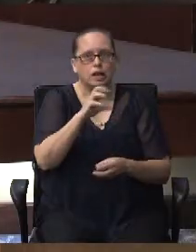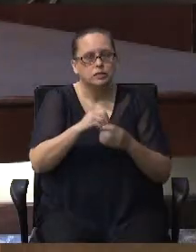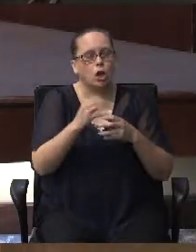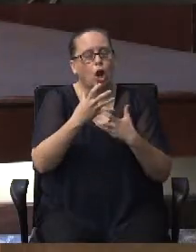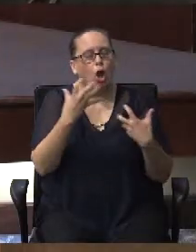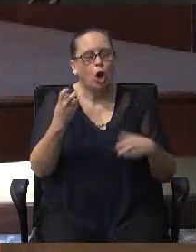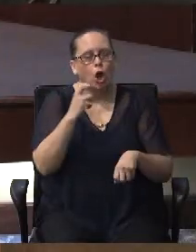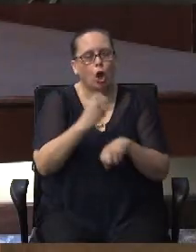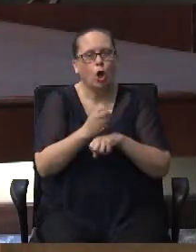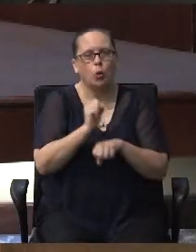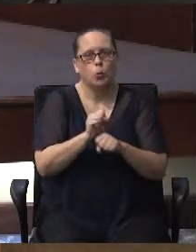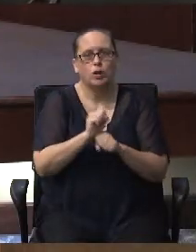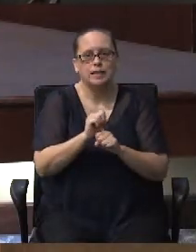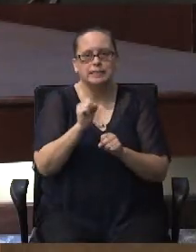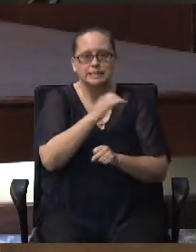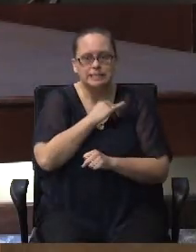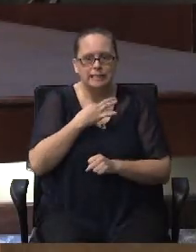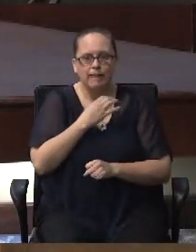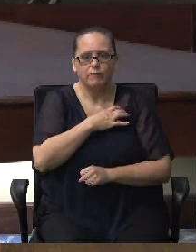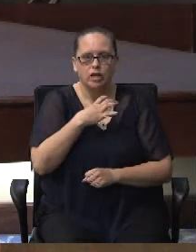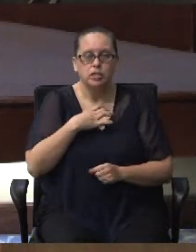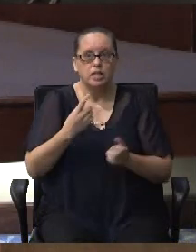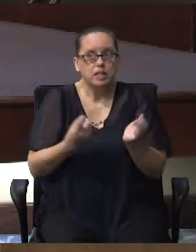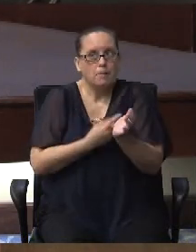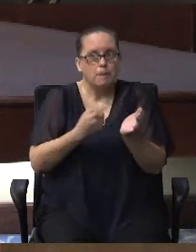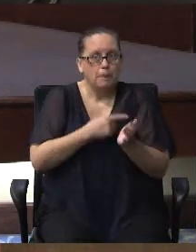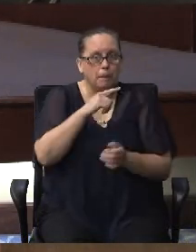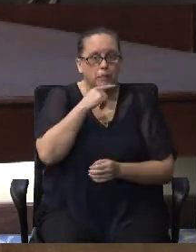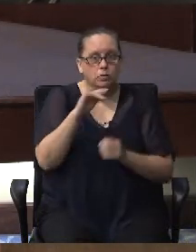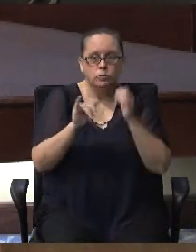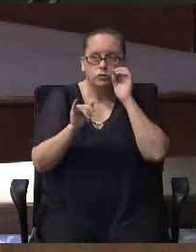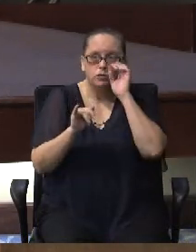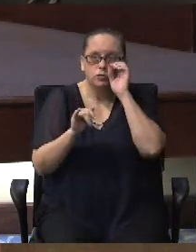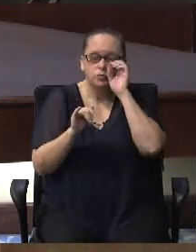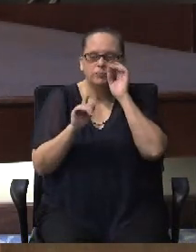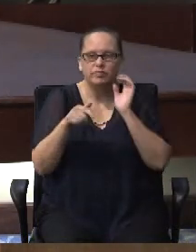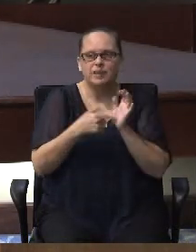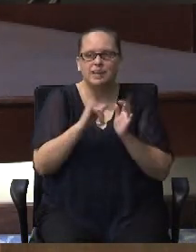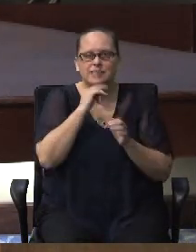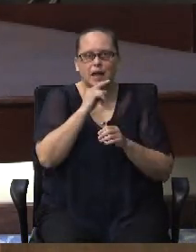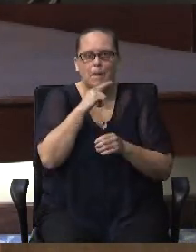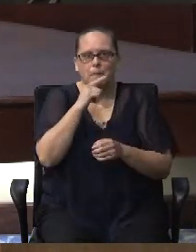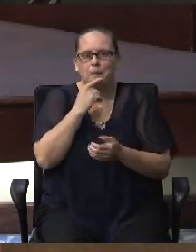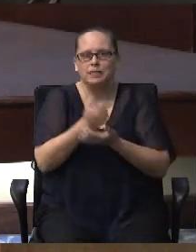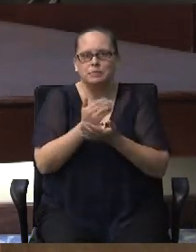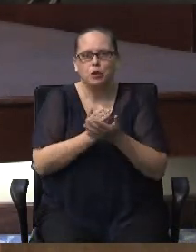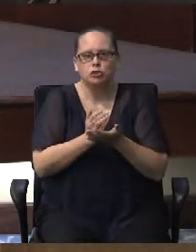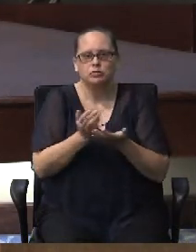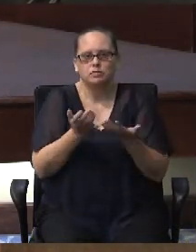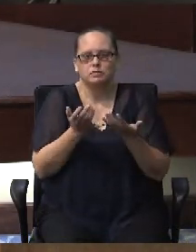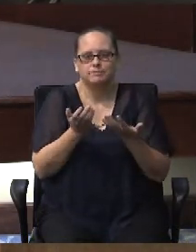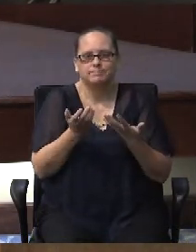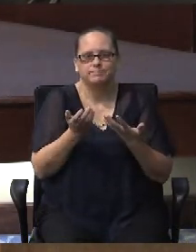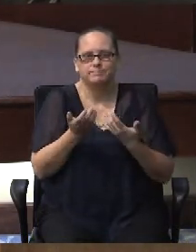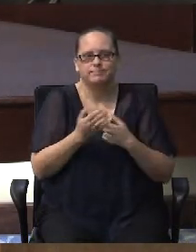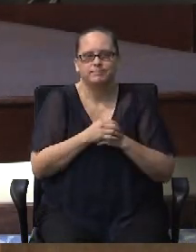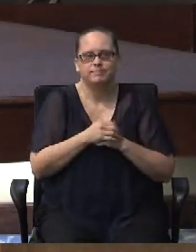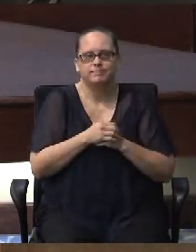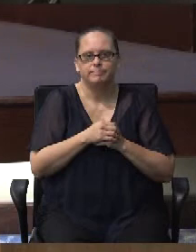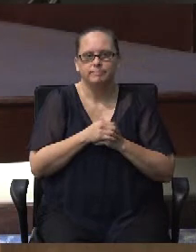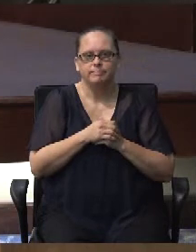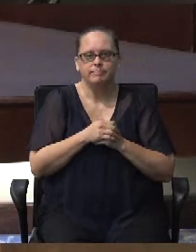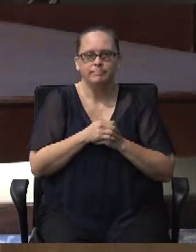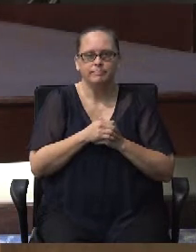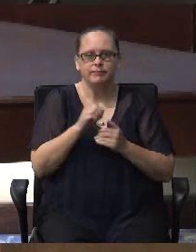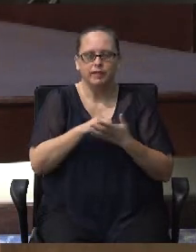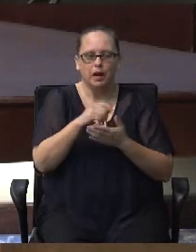work of staff and council, and in some ways the public. This is the public's budget, and this is and